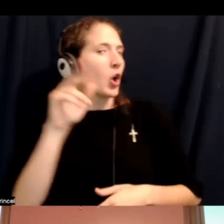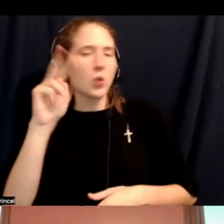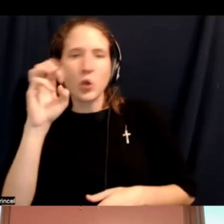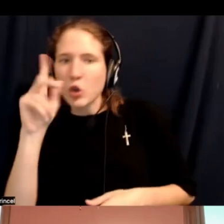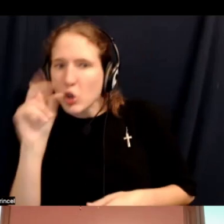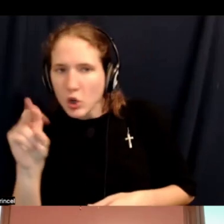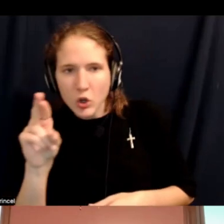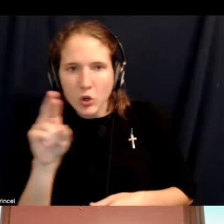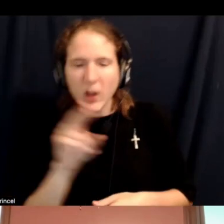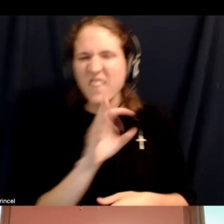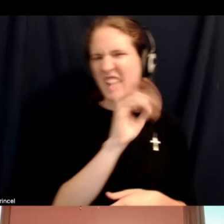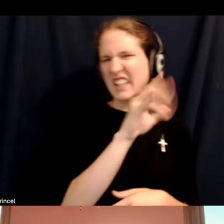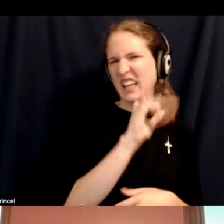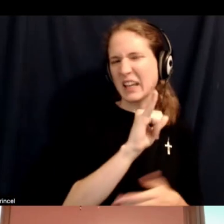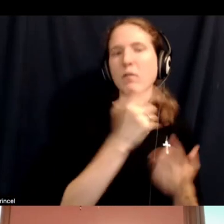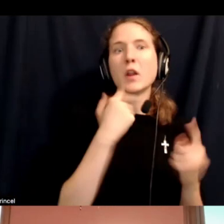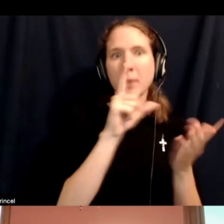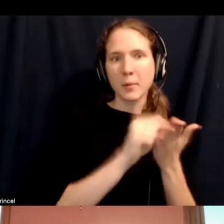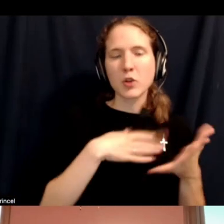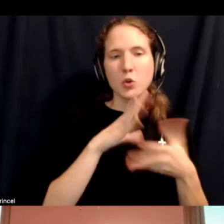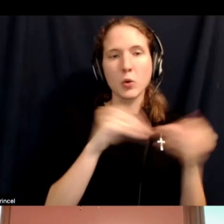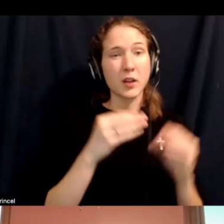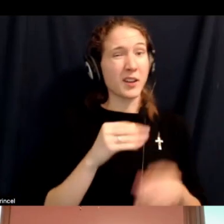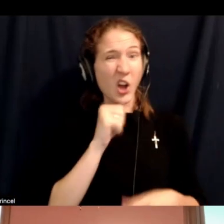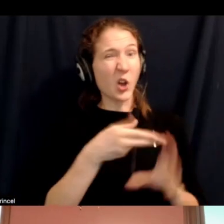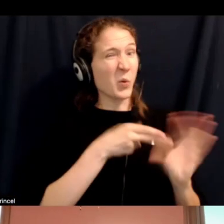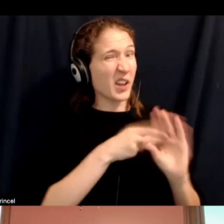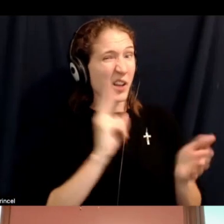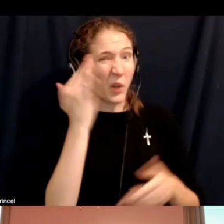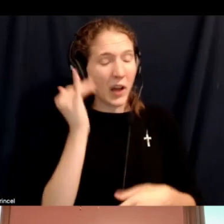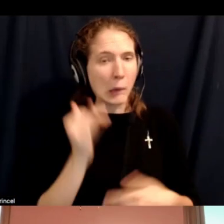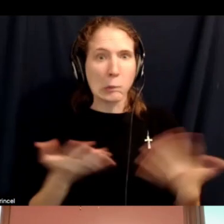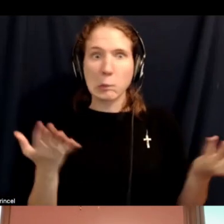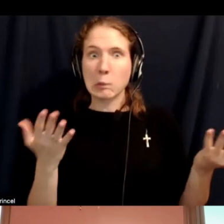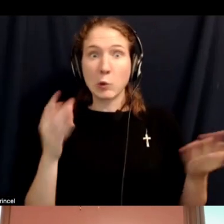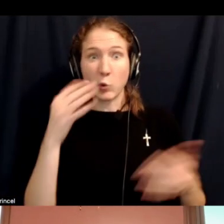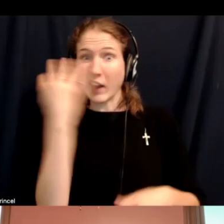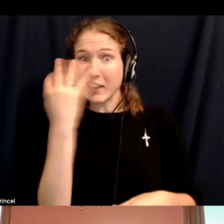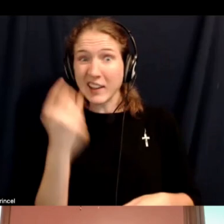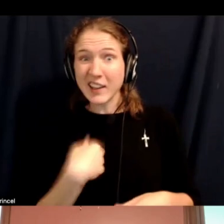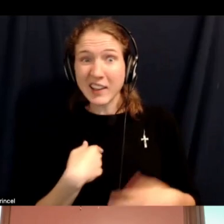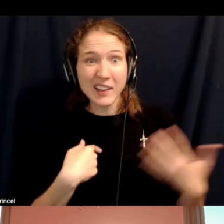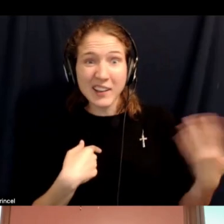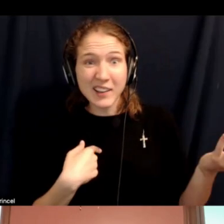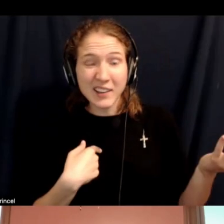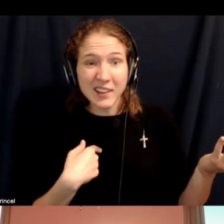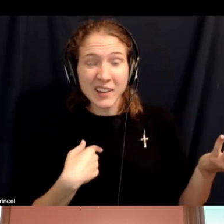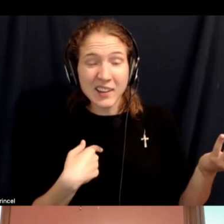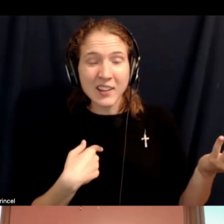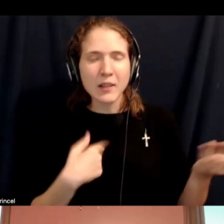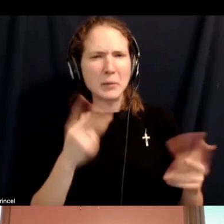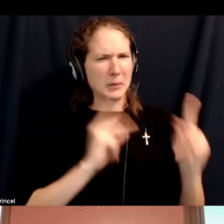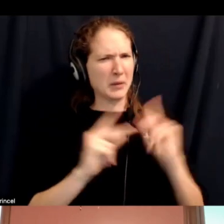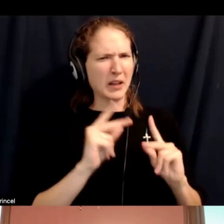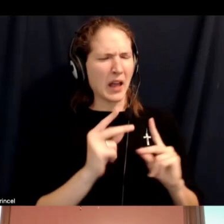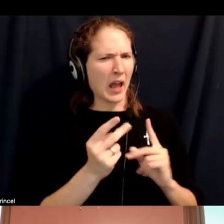Atlantic. Why I didn't quit, I must have been crazy. I think, when people say, what does it take to